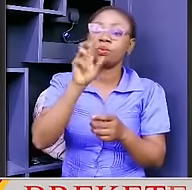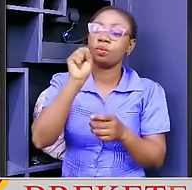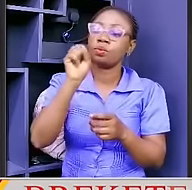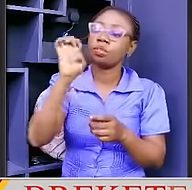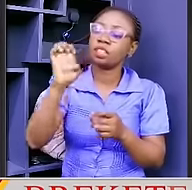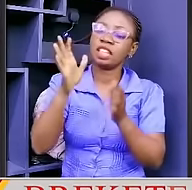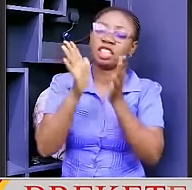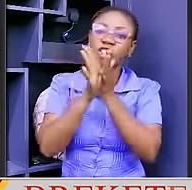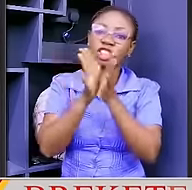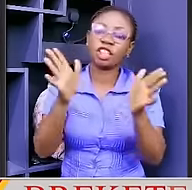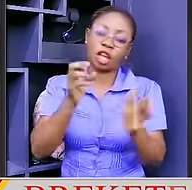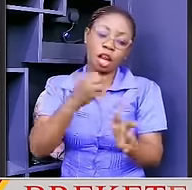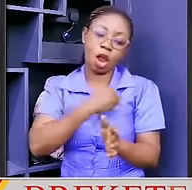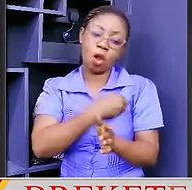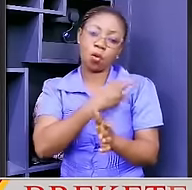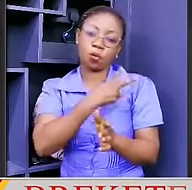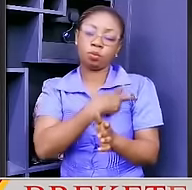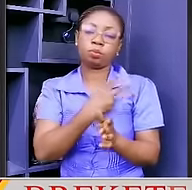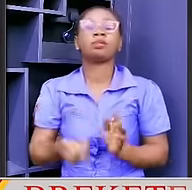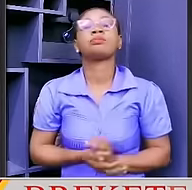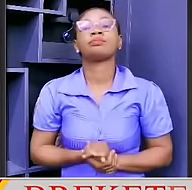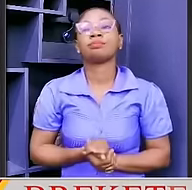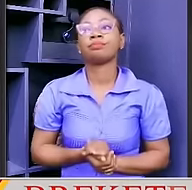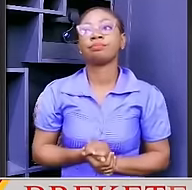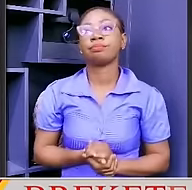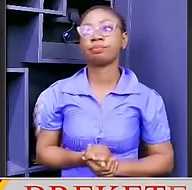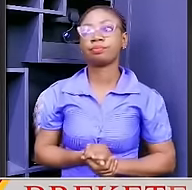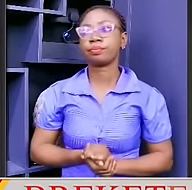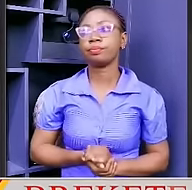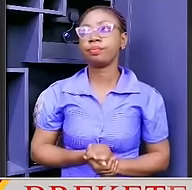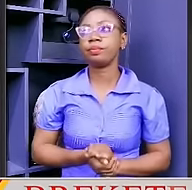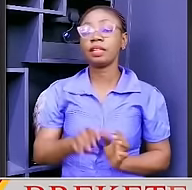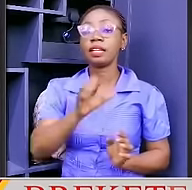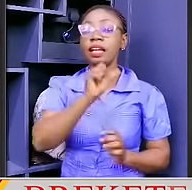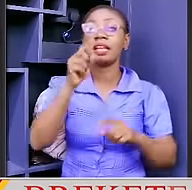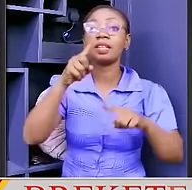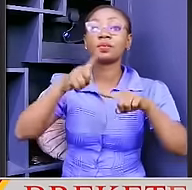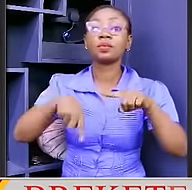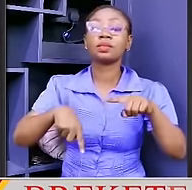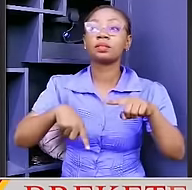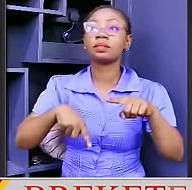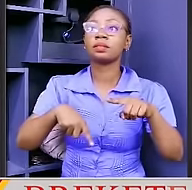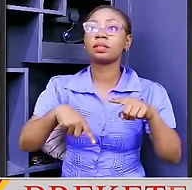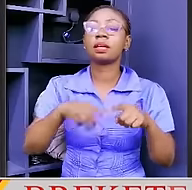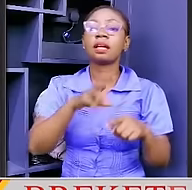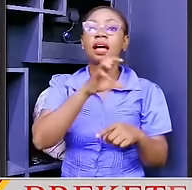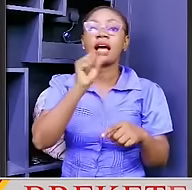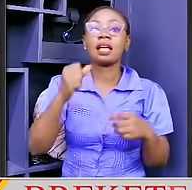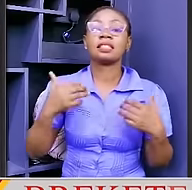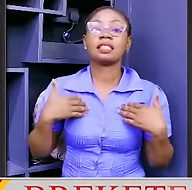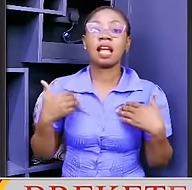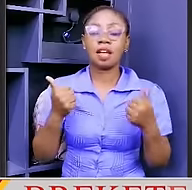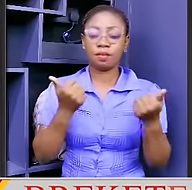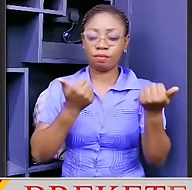hold on with one hand now. Okay. Wuse General Hospital. Okay. As what? As a health driver.